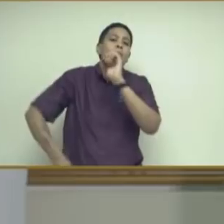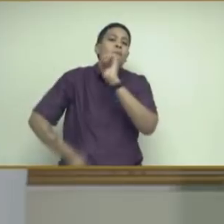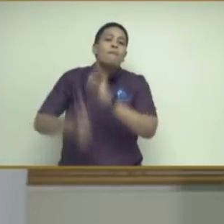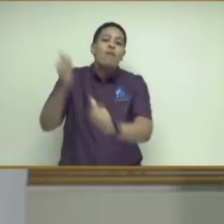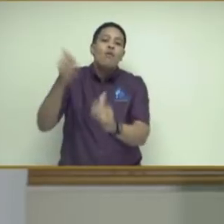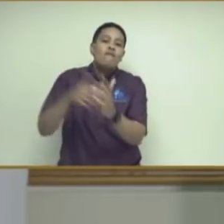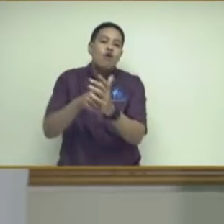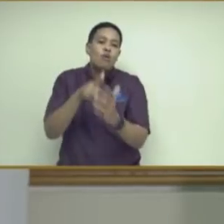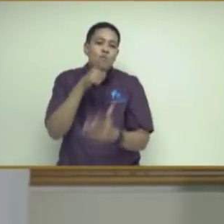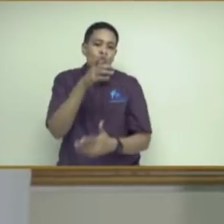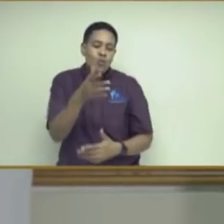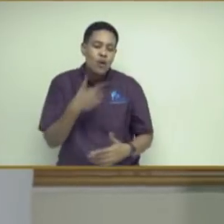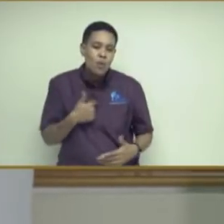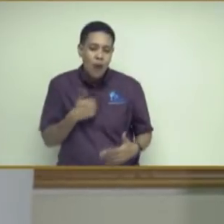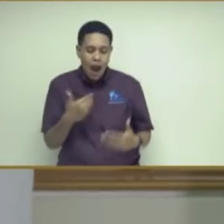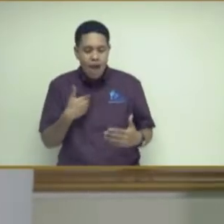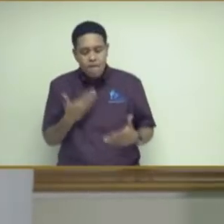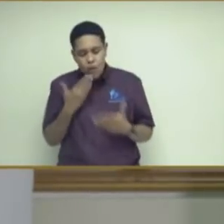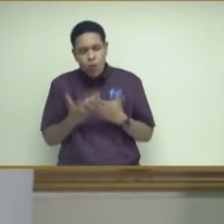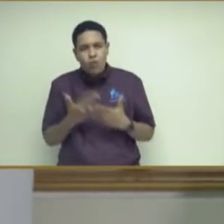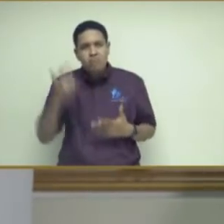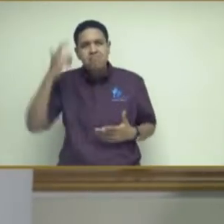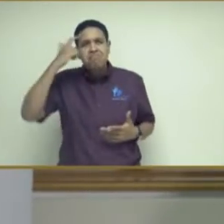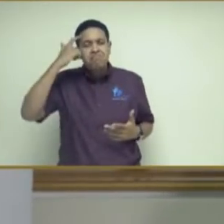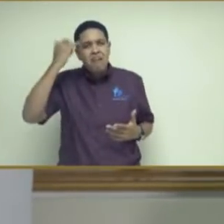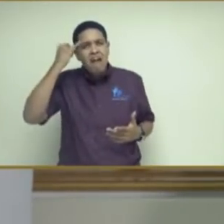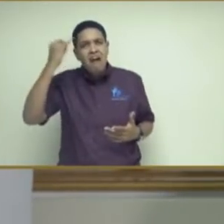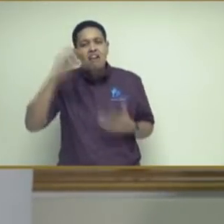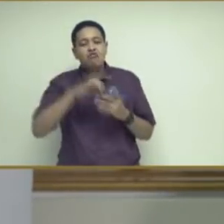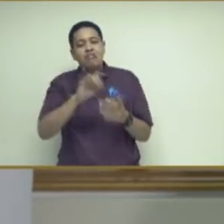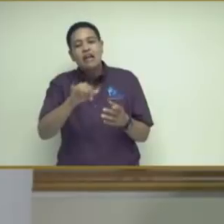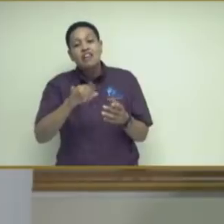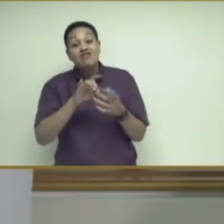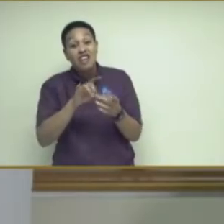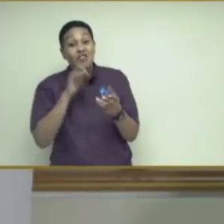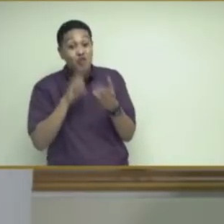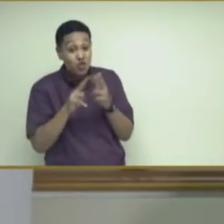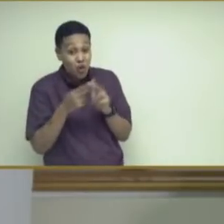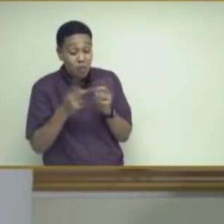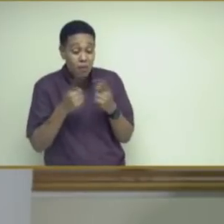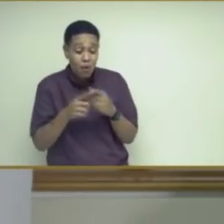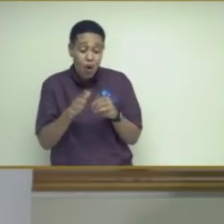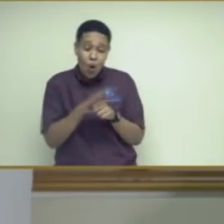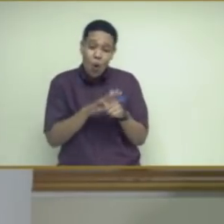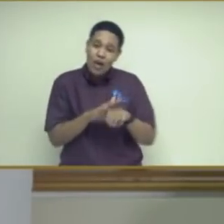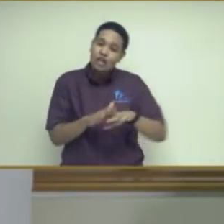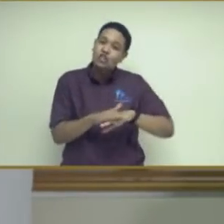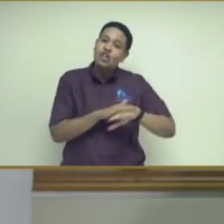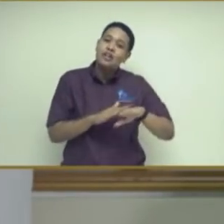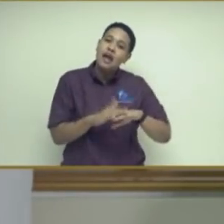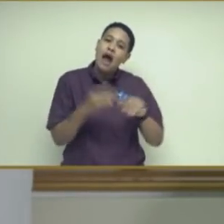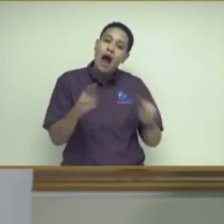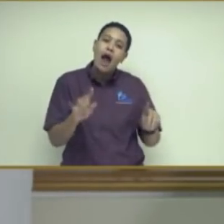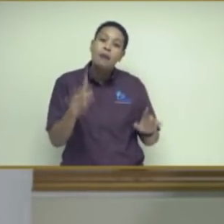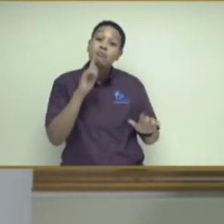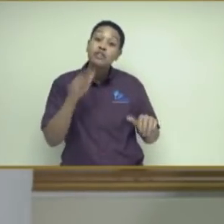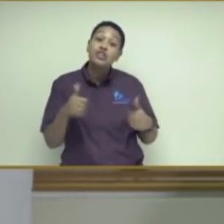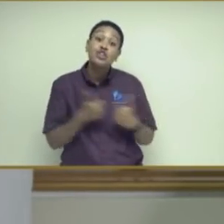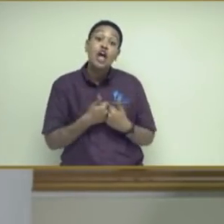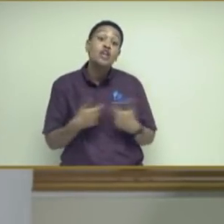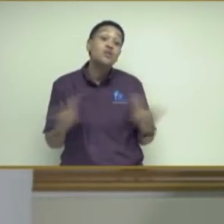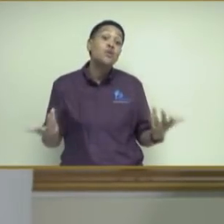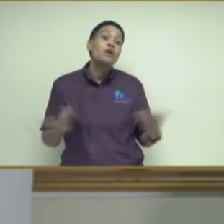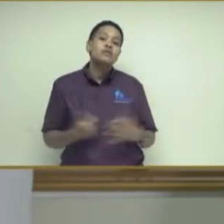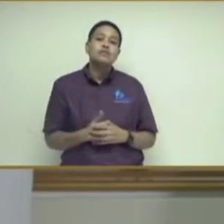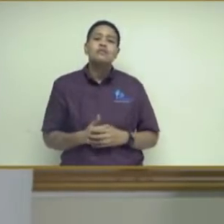vulnerable. And we have a very good sense of that down to the numbers and to the geographic location. The challenge now